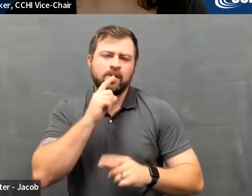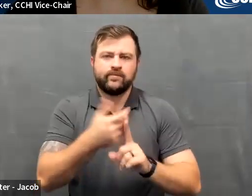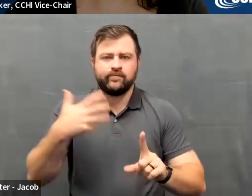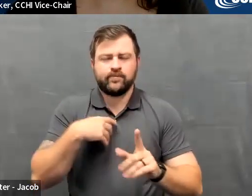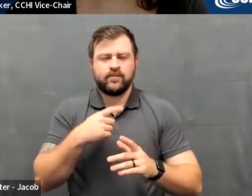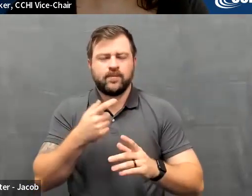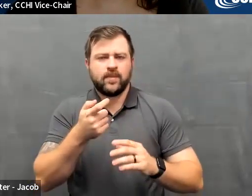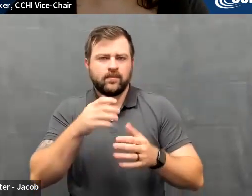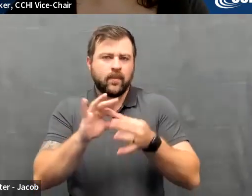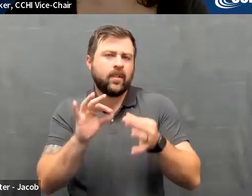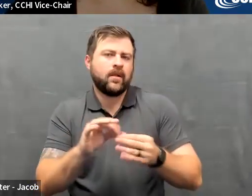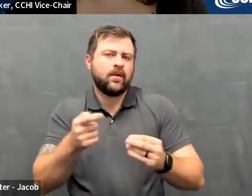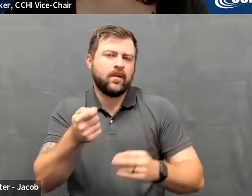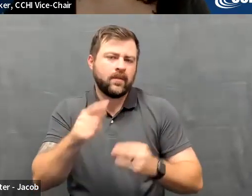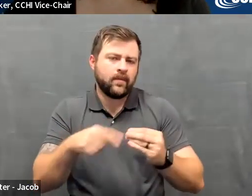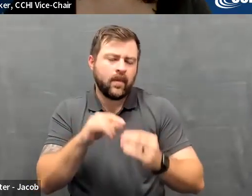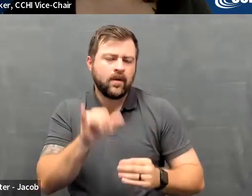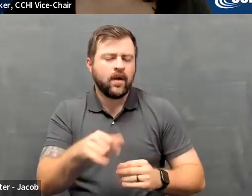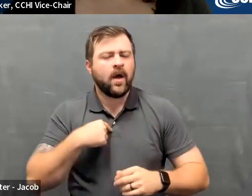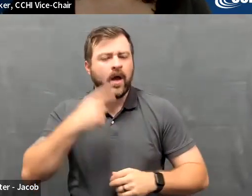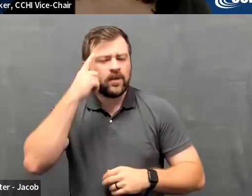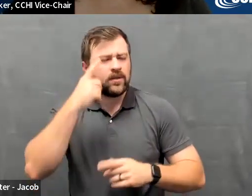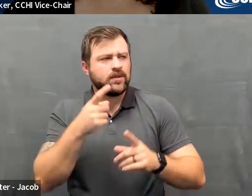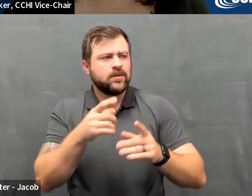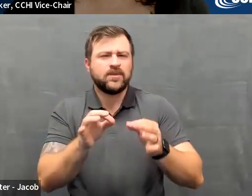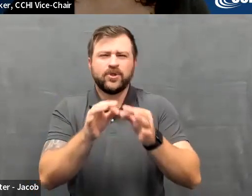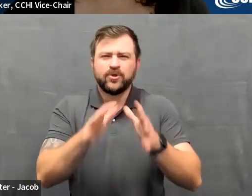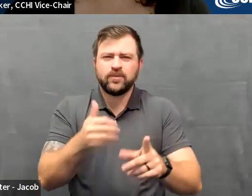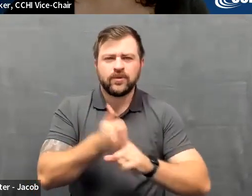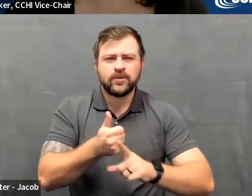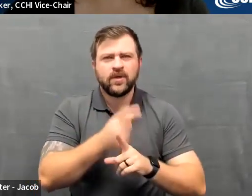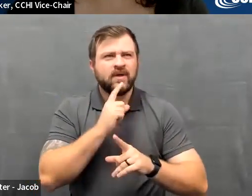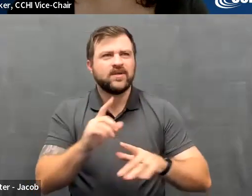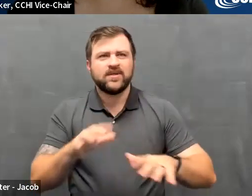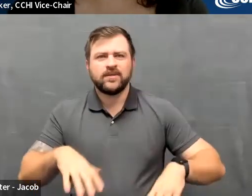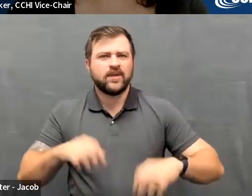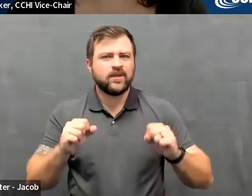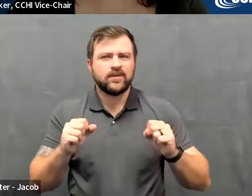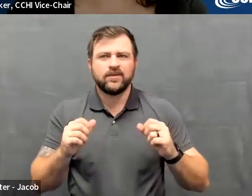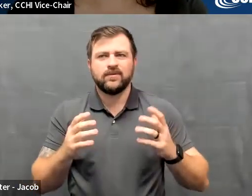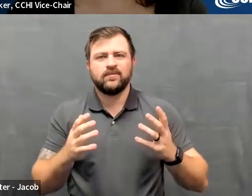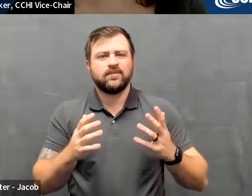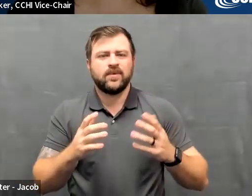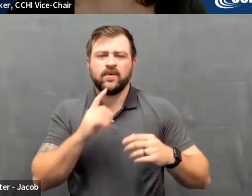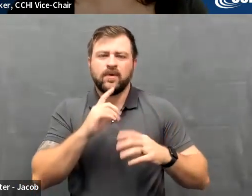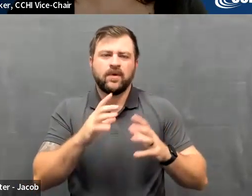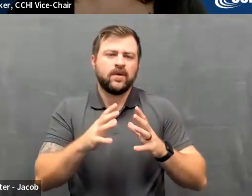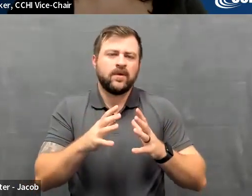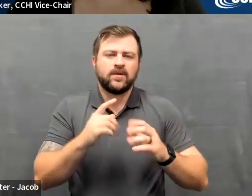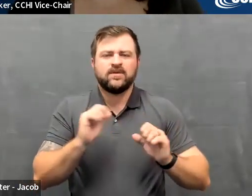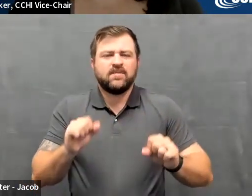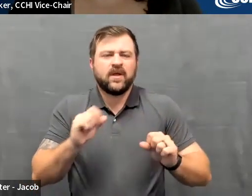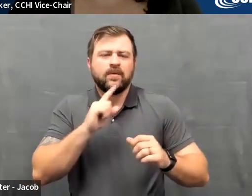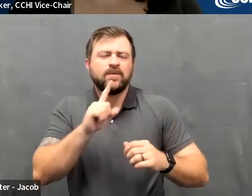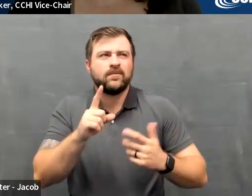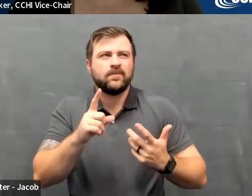that, because I think being an interpreter, it takes so much from an individual to be able to do that. So you